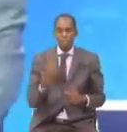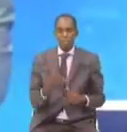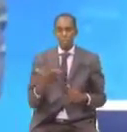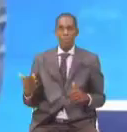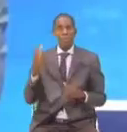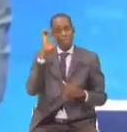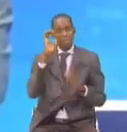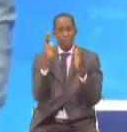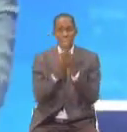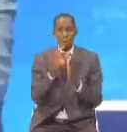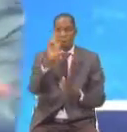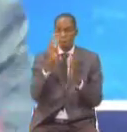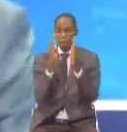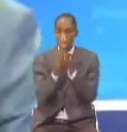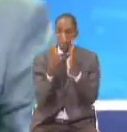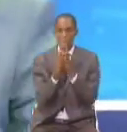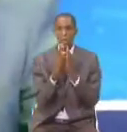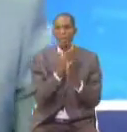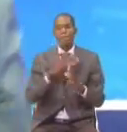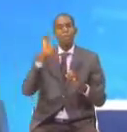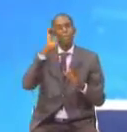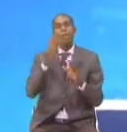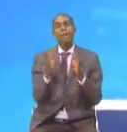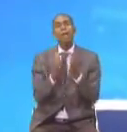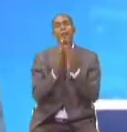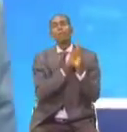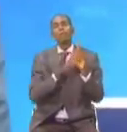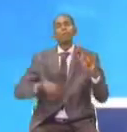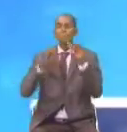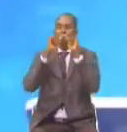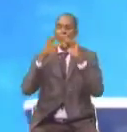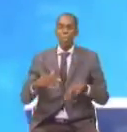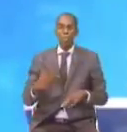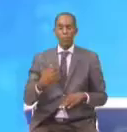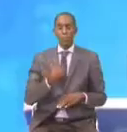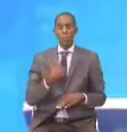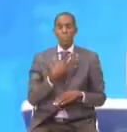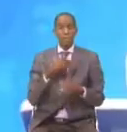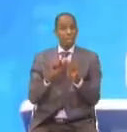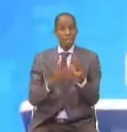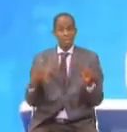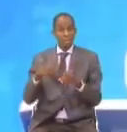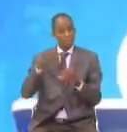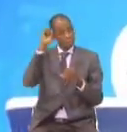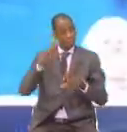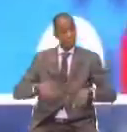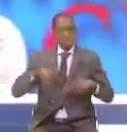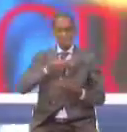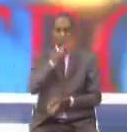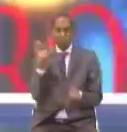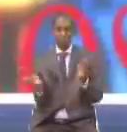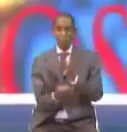prayer. And he said, Lord, bless me. And everything in his life turned around. And as you